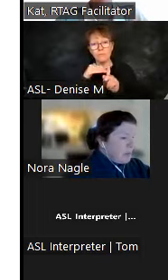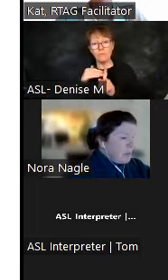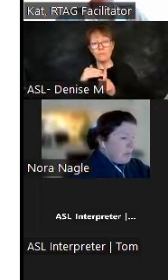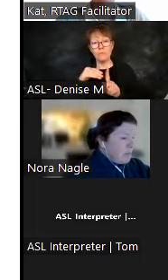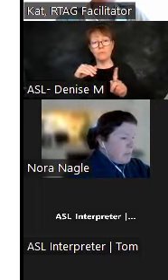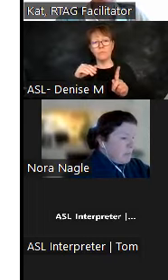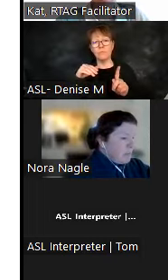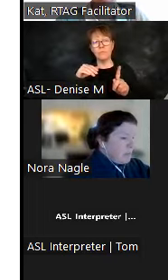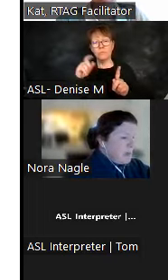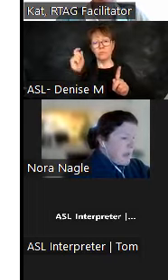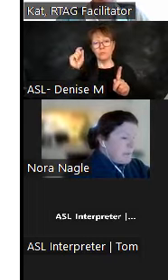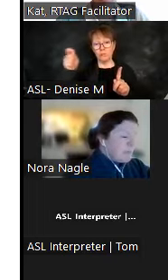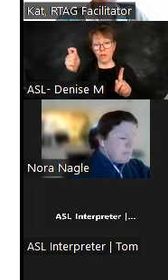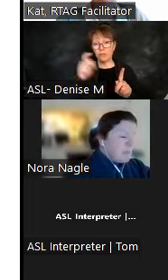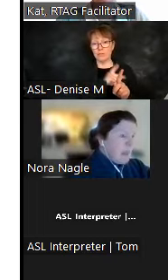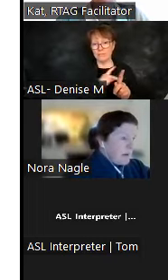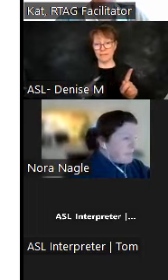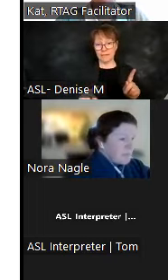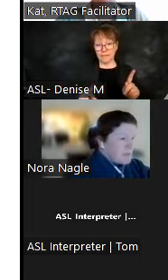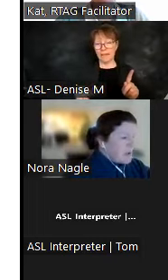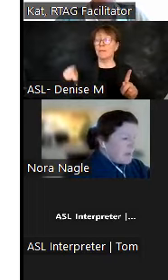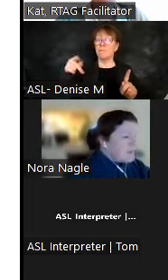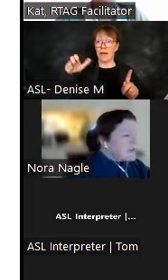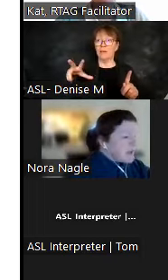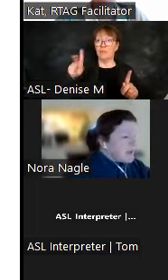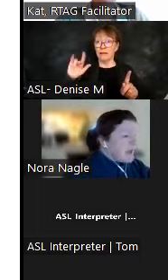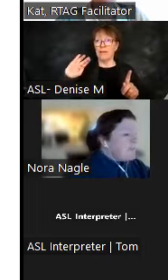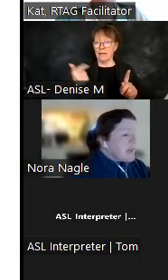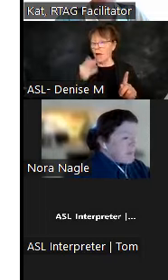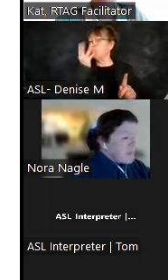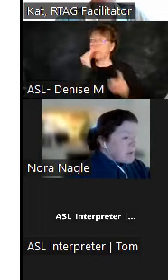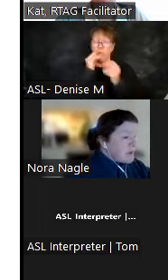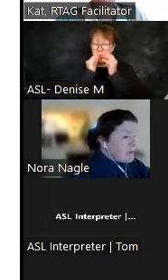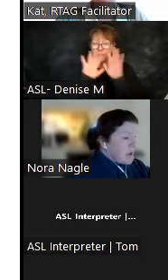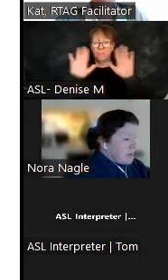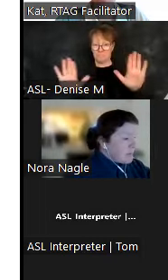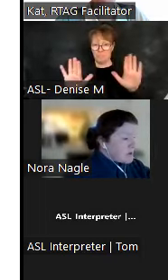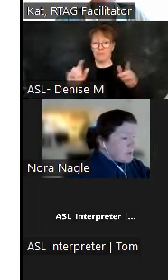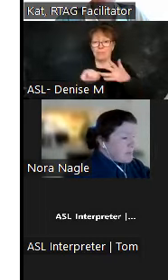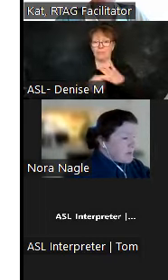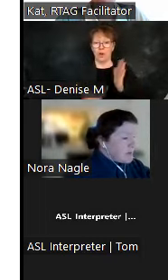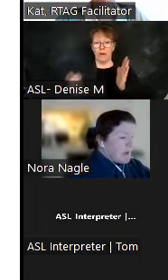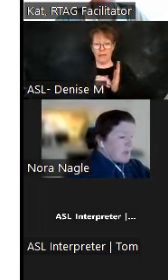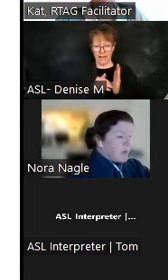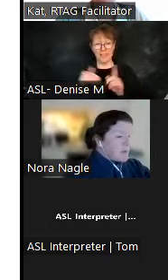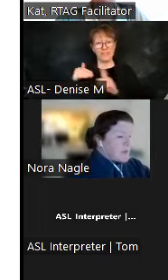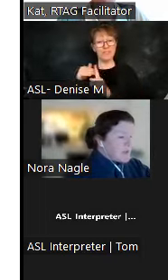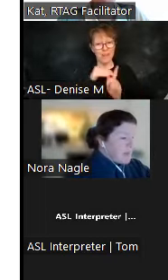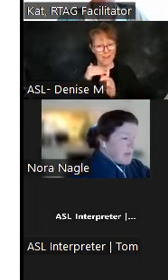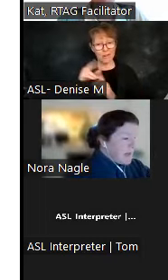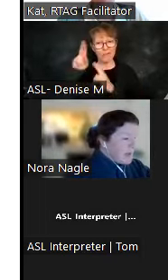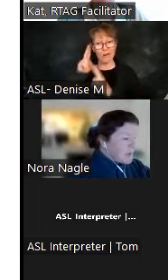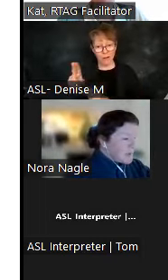meeting will be, sorry, let me start that again. As a reminder, the Honorable Judge Patrick King hosts